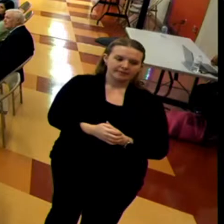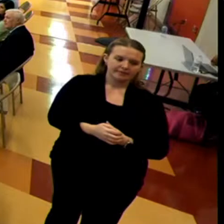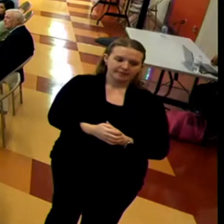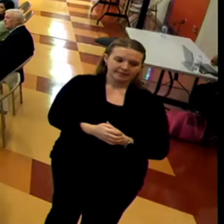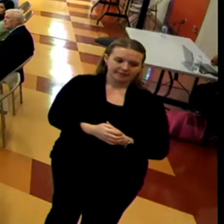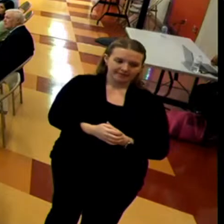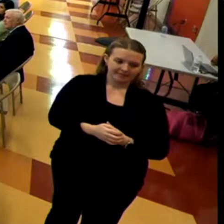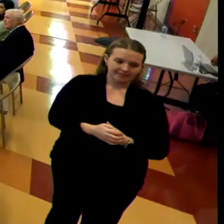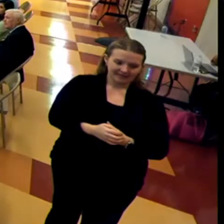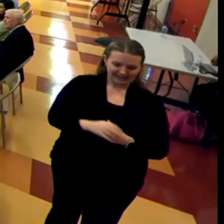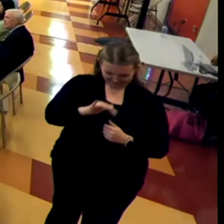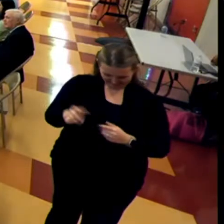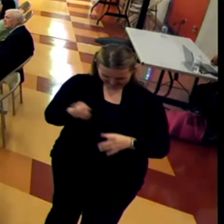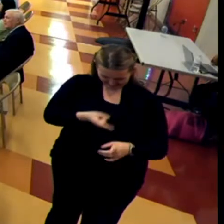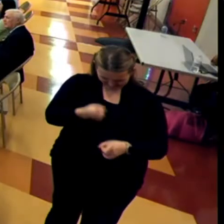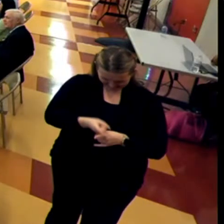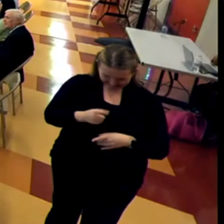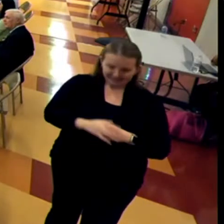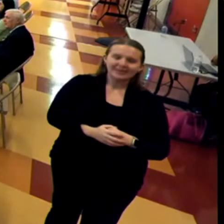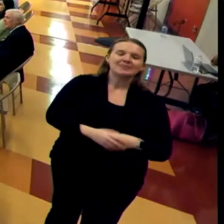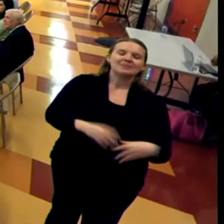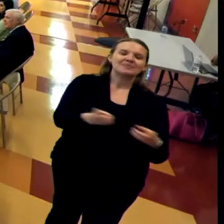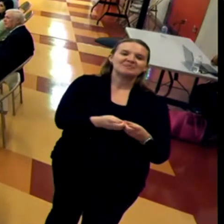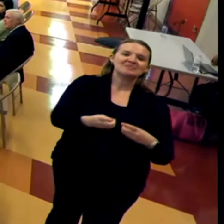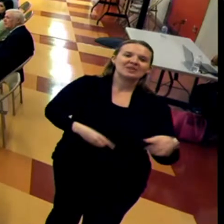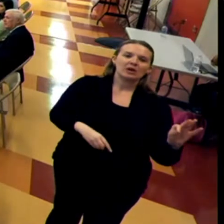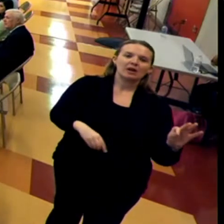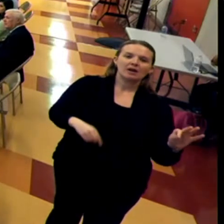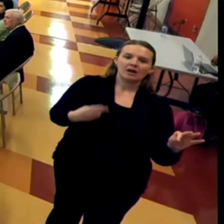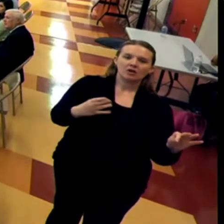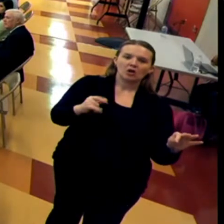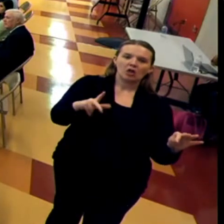Remember how to spell abstain. District 9, Hollis Grizzard.